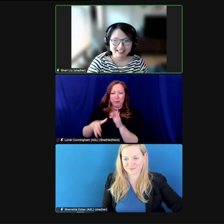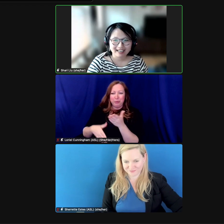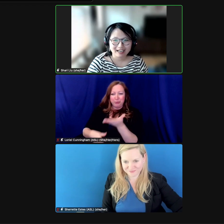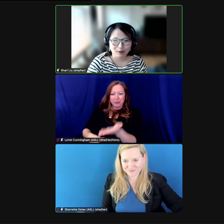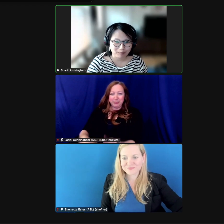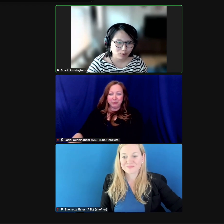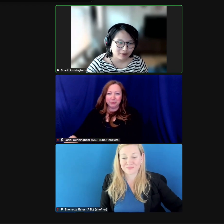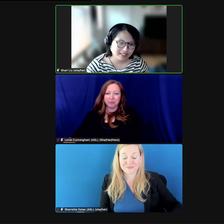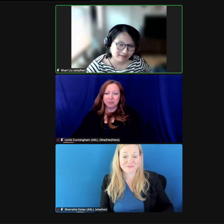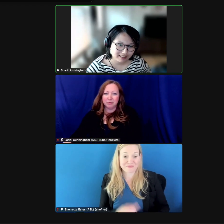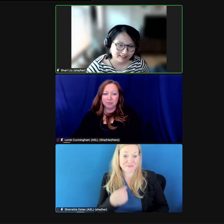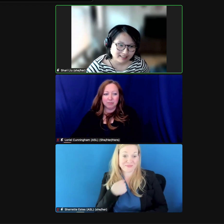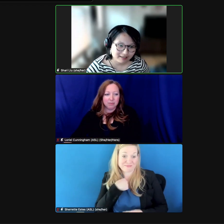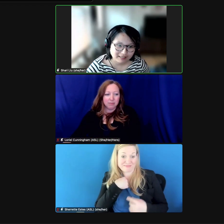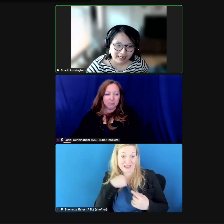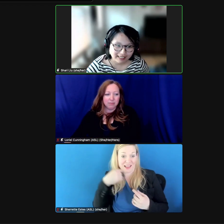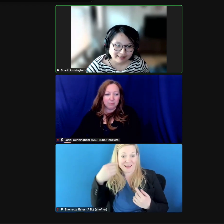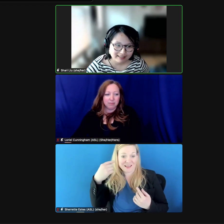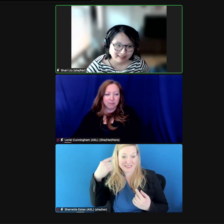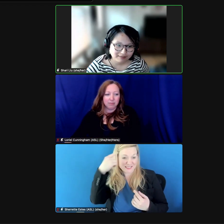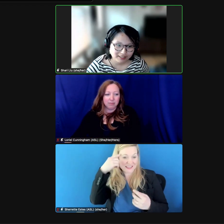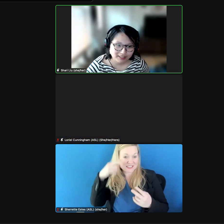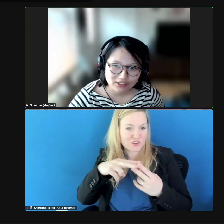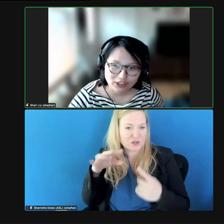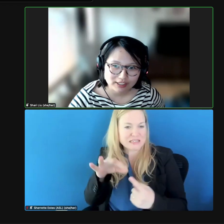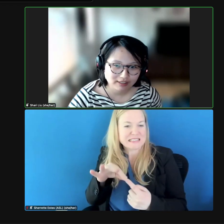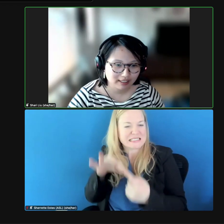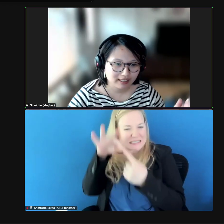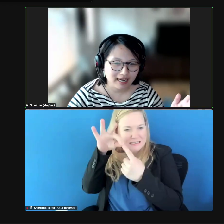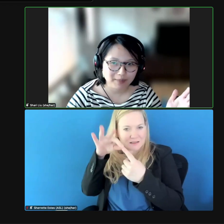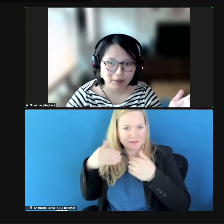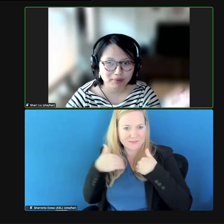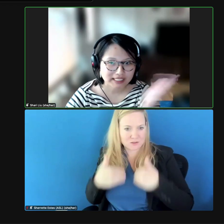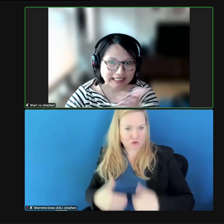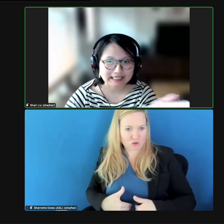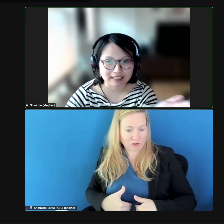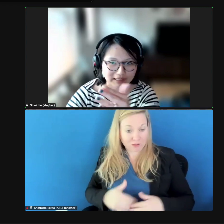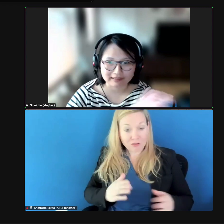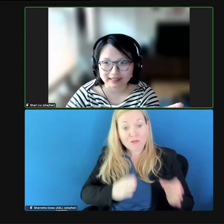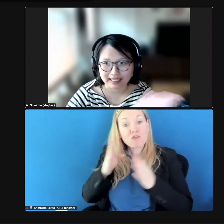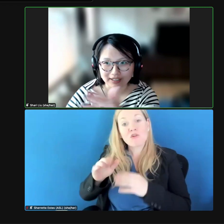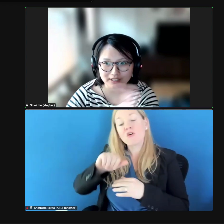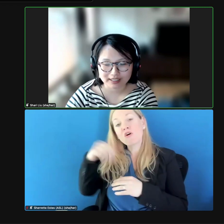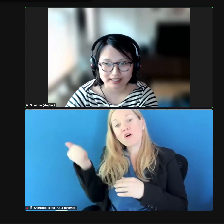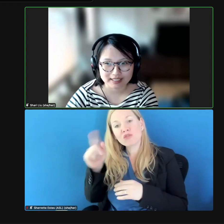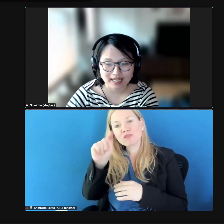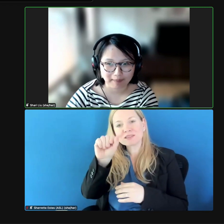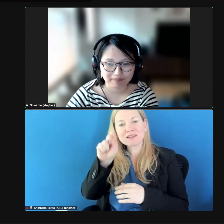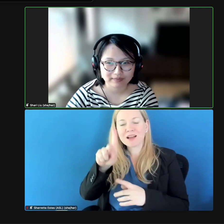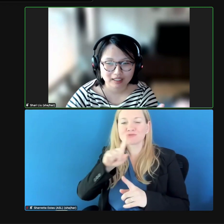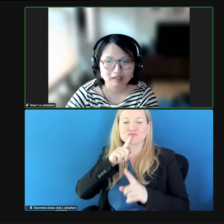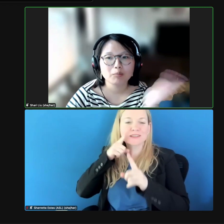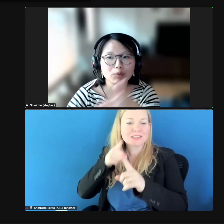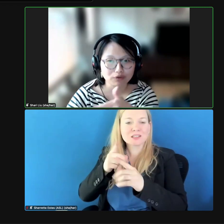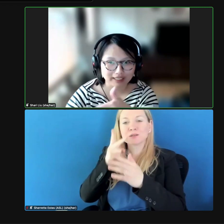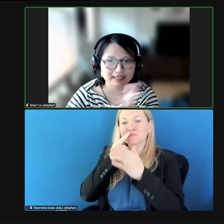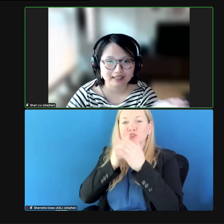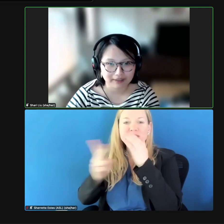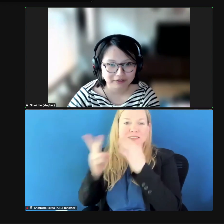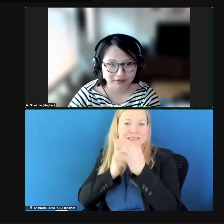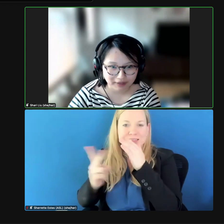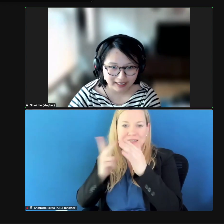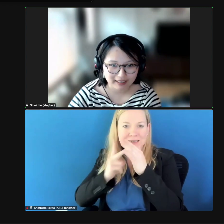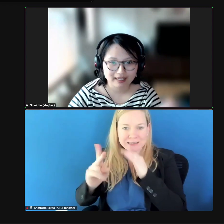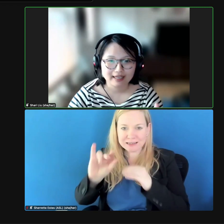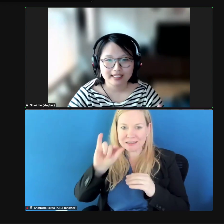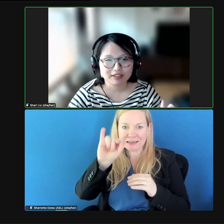task, more so than this other task, which is just about predicting whether an agent is moving to the